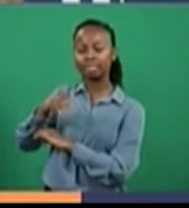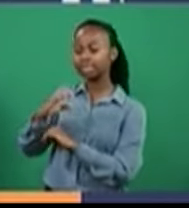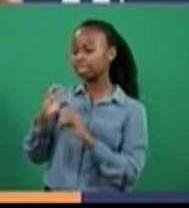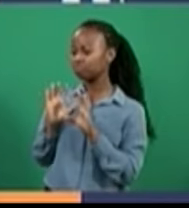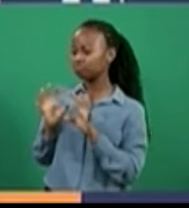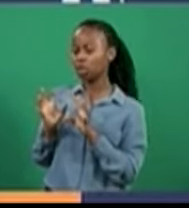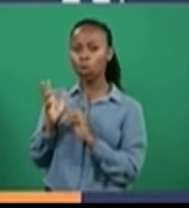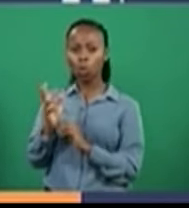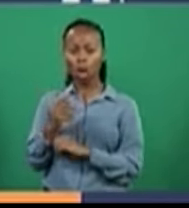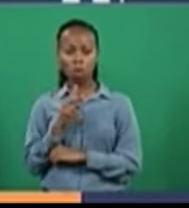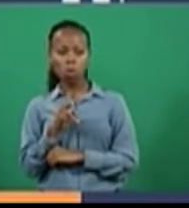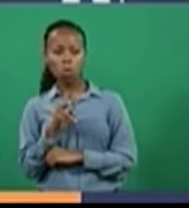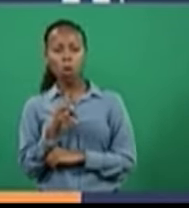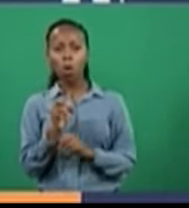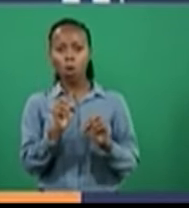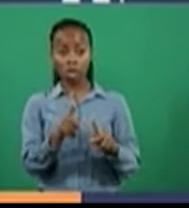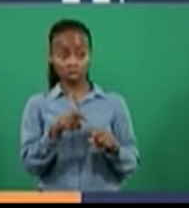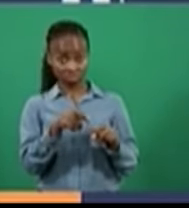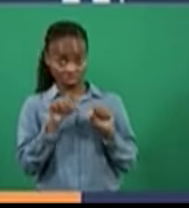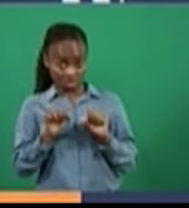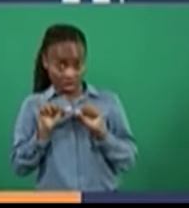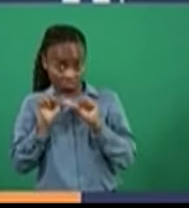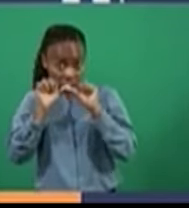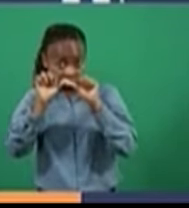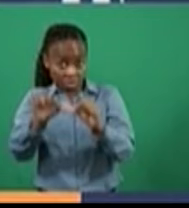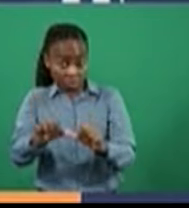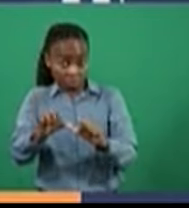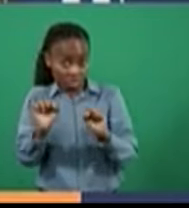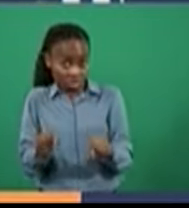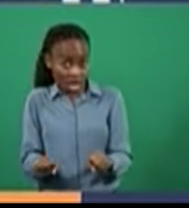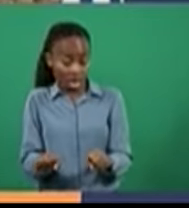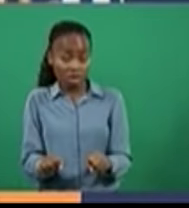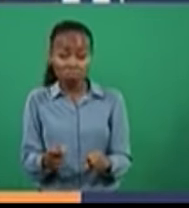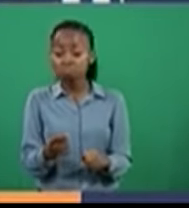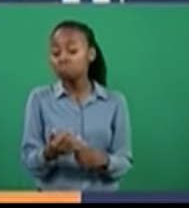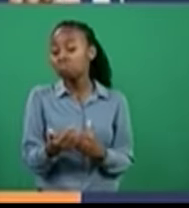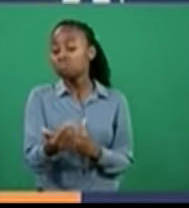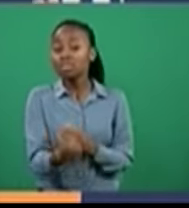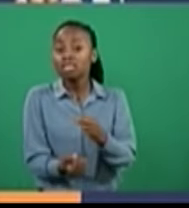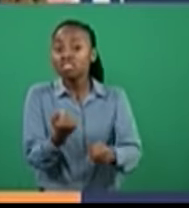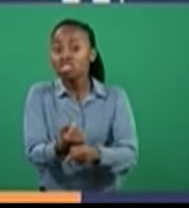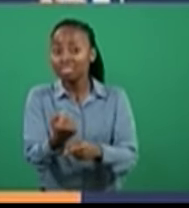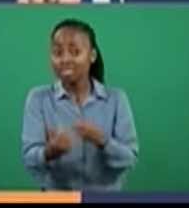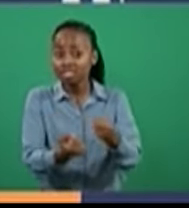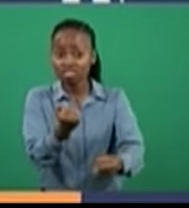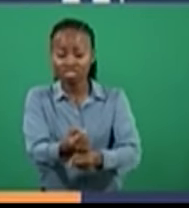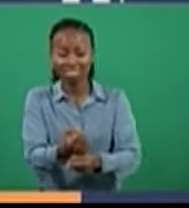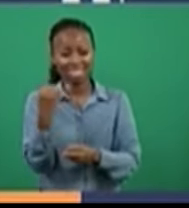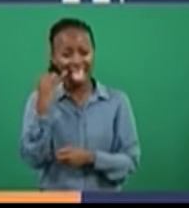confidently look at that and say, is this sustained on a forward-looking basis? And then we will consider recalibrating